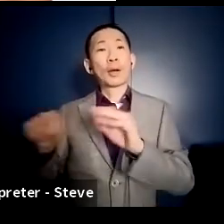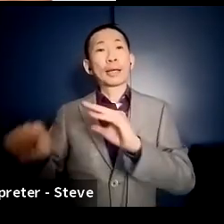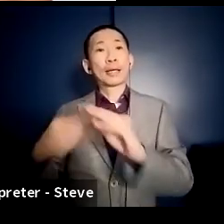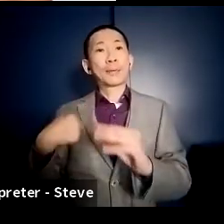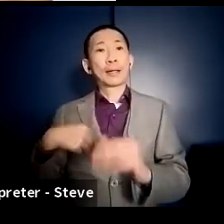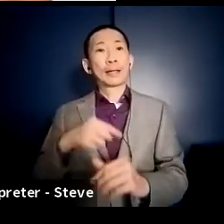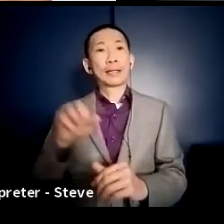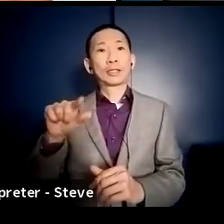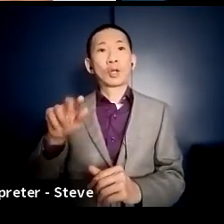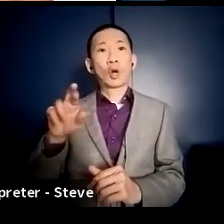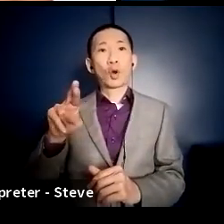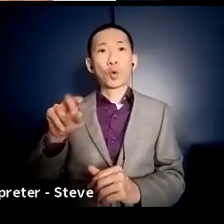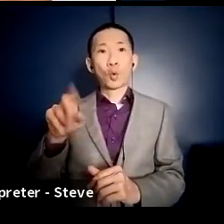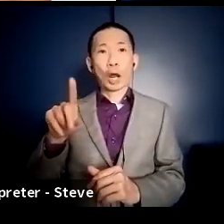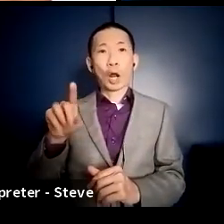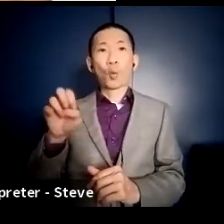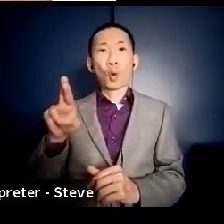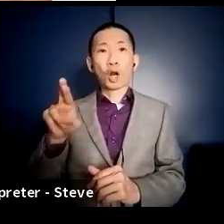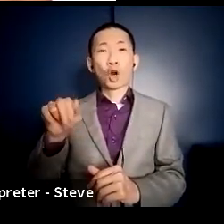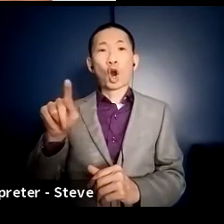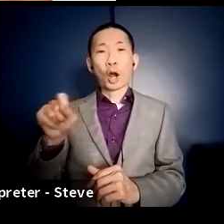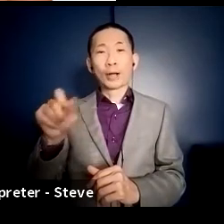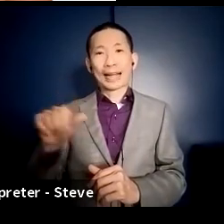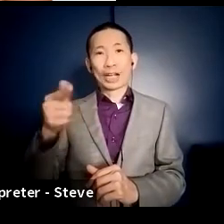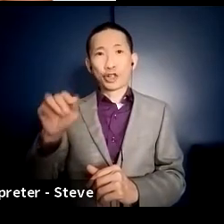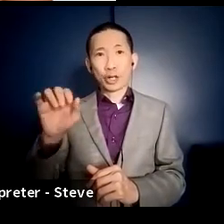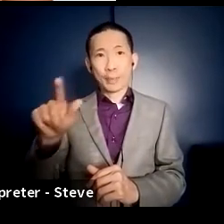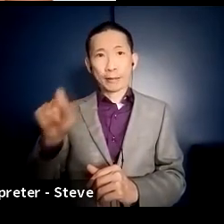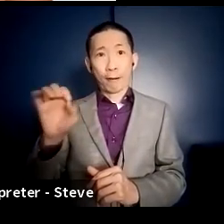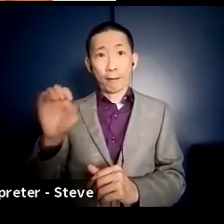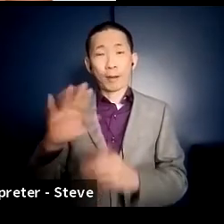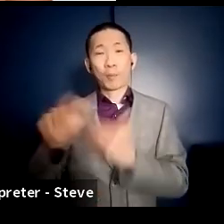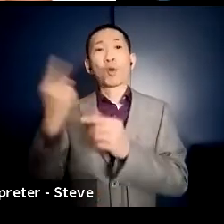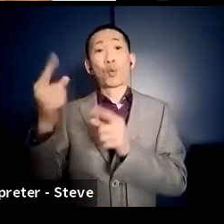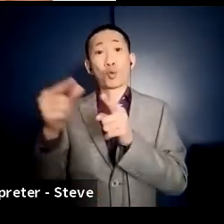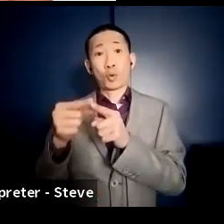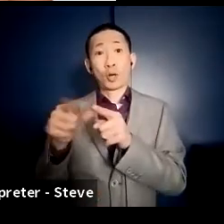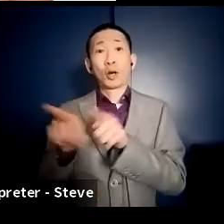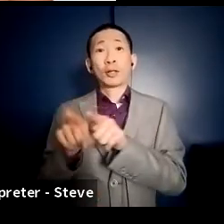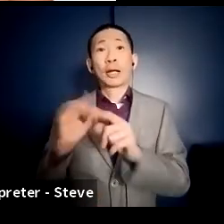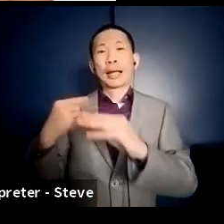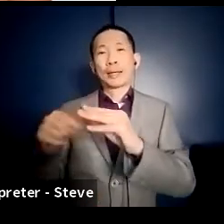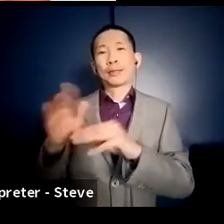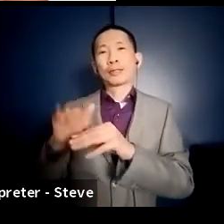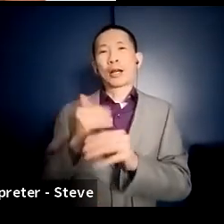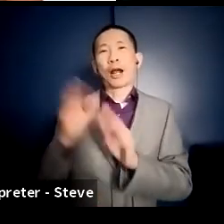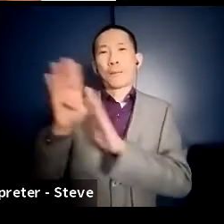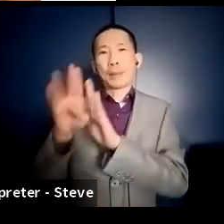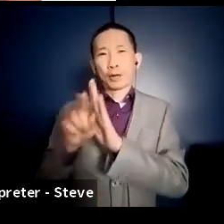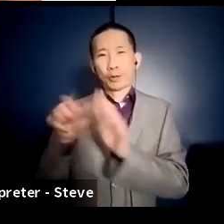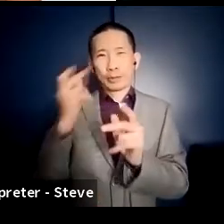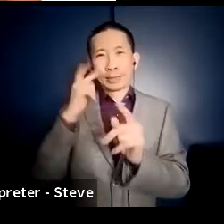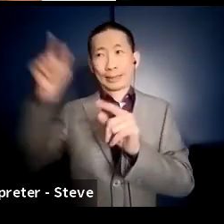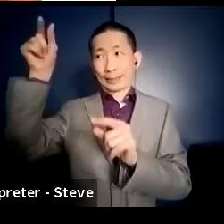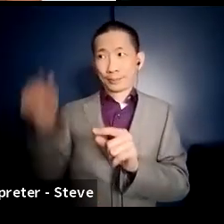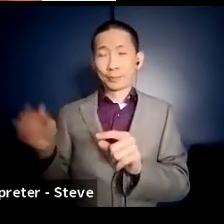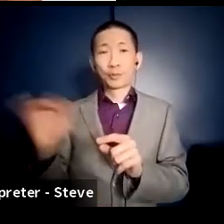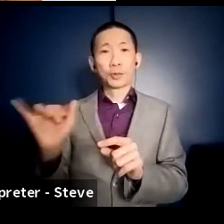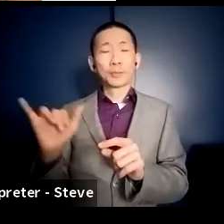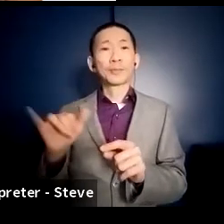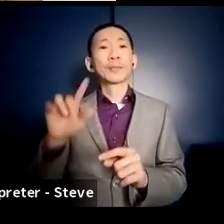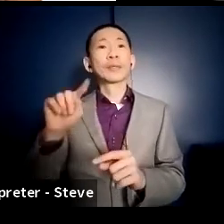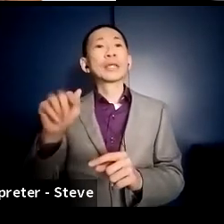at groundwaterarts@gmail.com. That is all one word, and our email is also on our virtual backgrounds as well. Tara is going to be